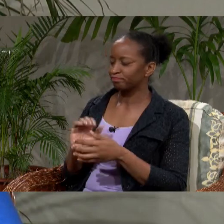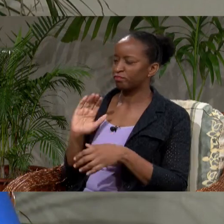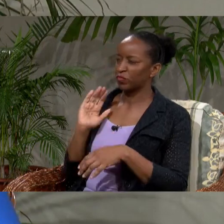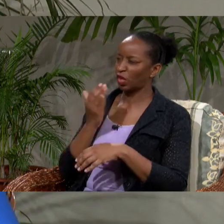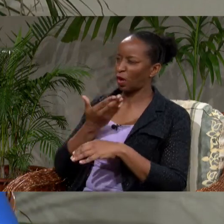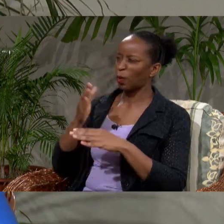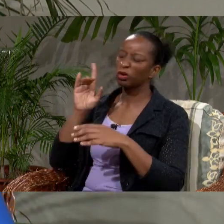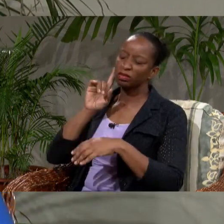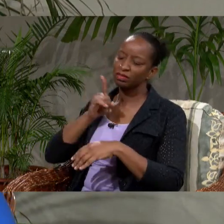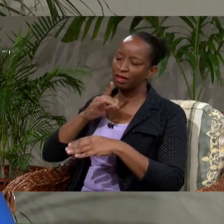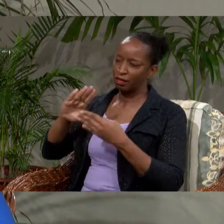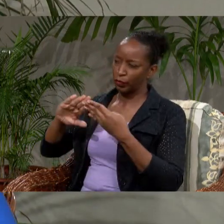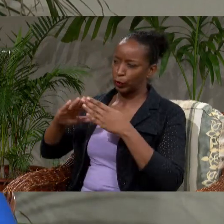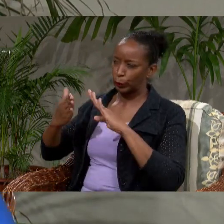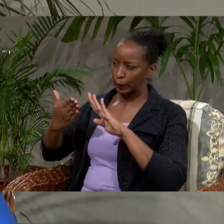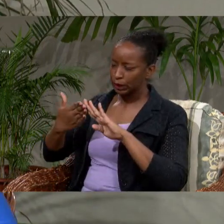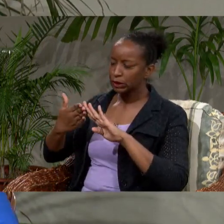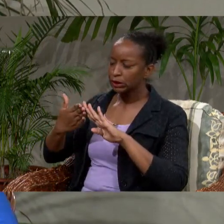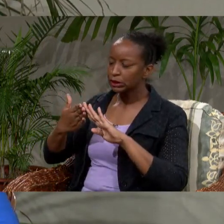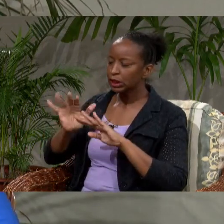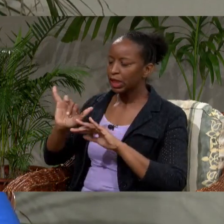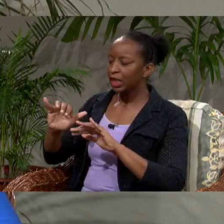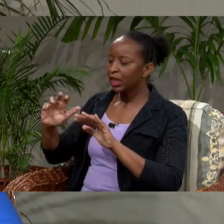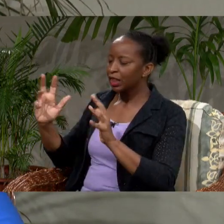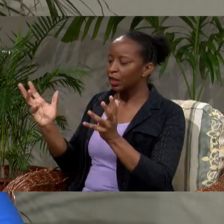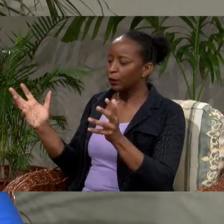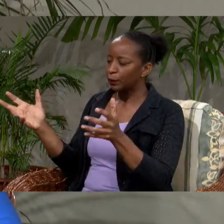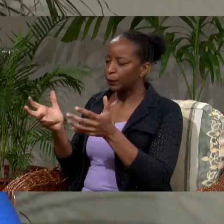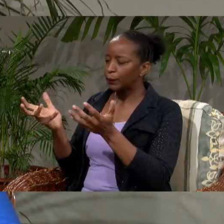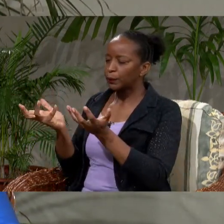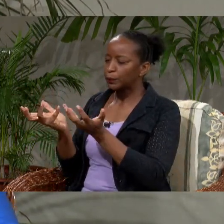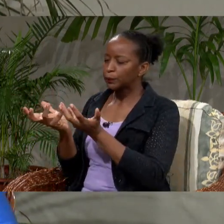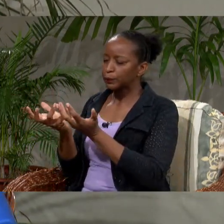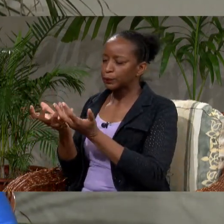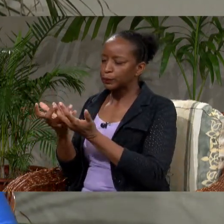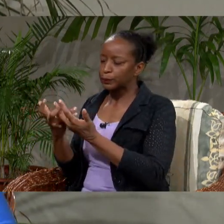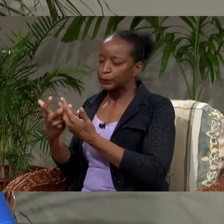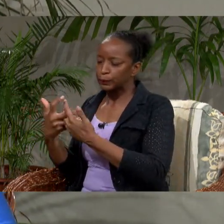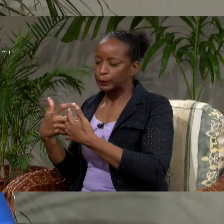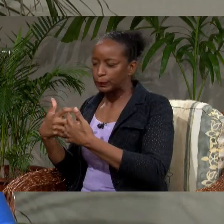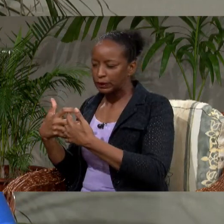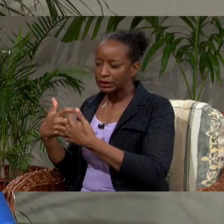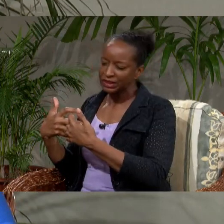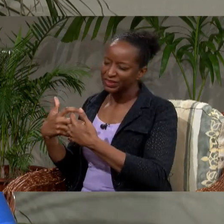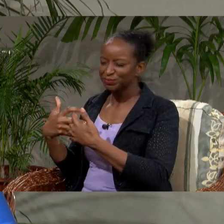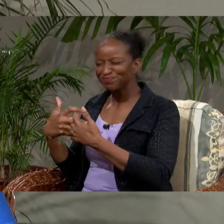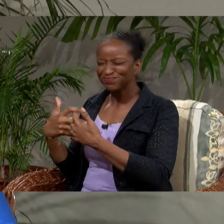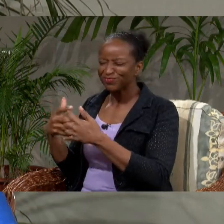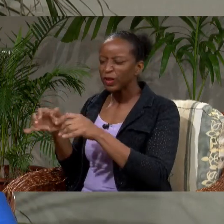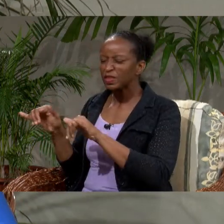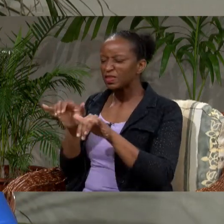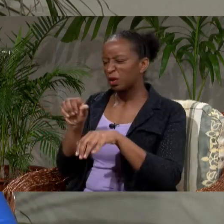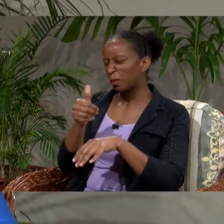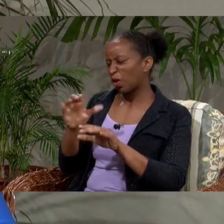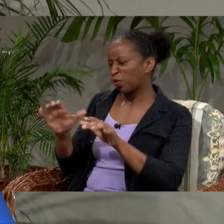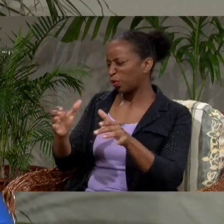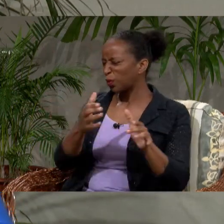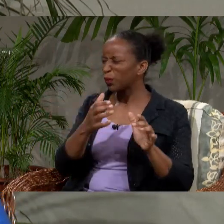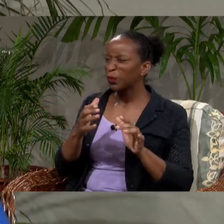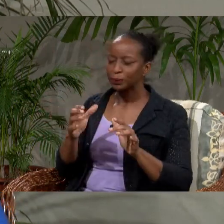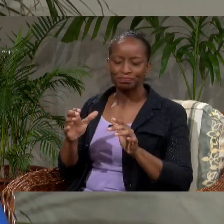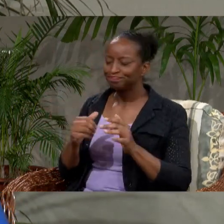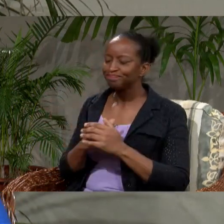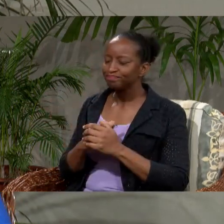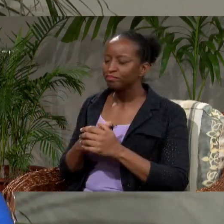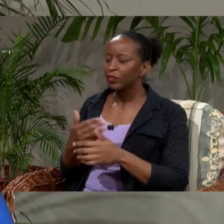together like how other people will knit as a culture. One of my goals as a personal is to not